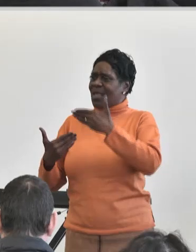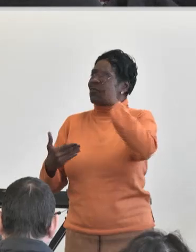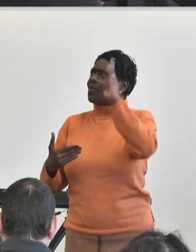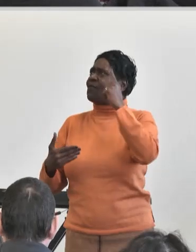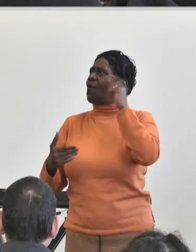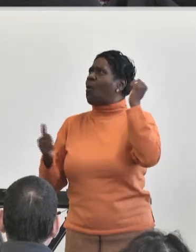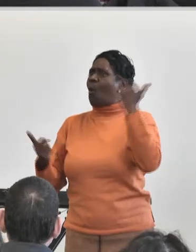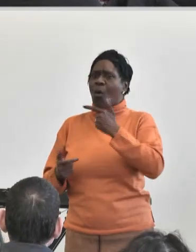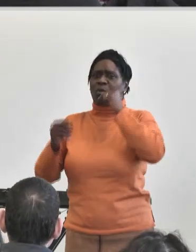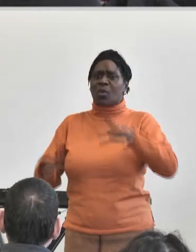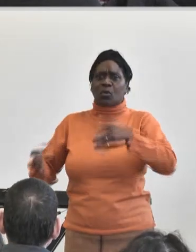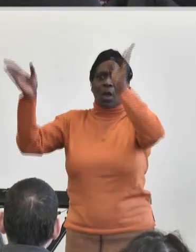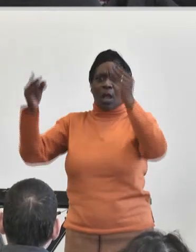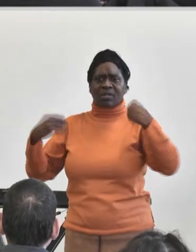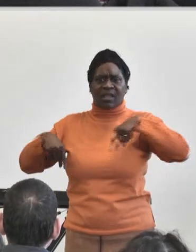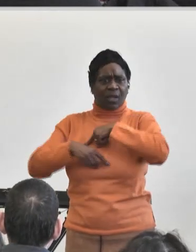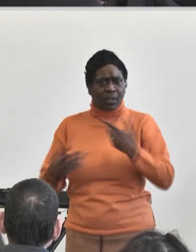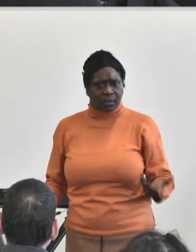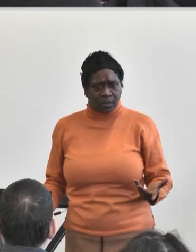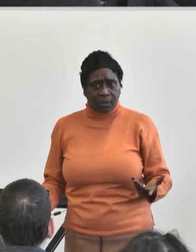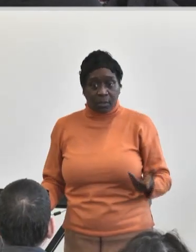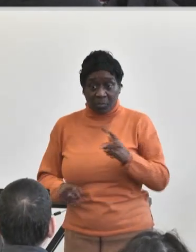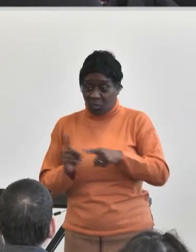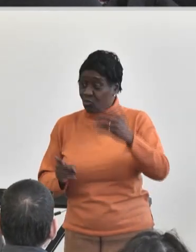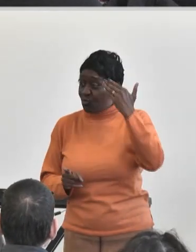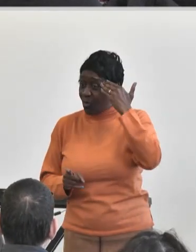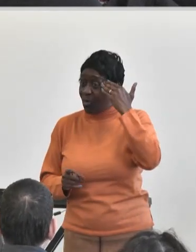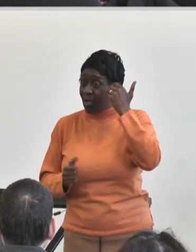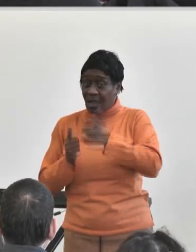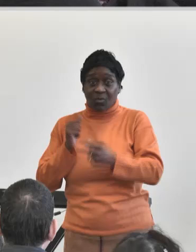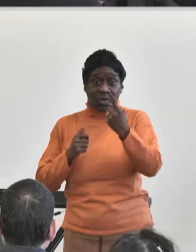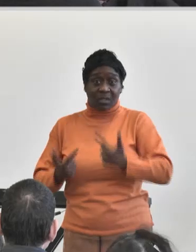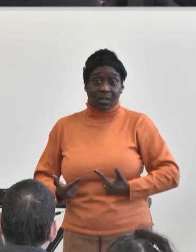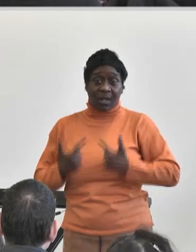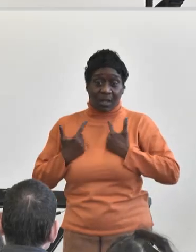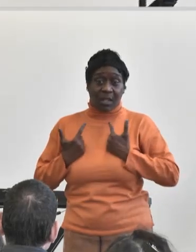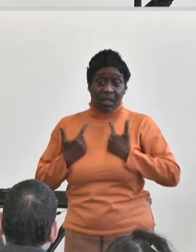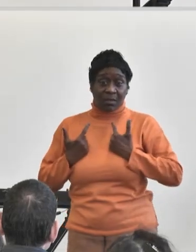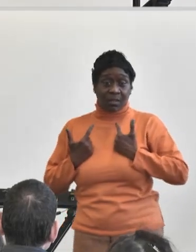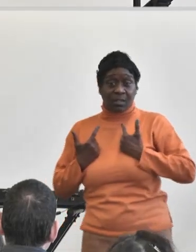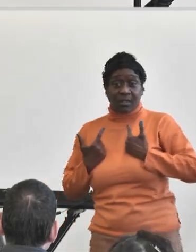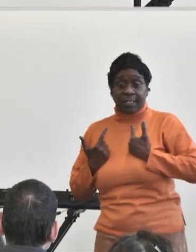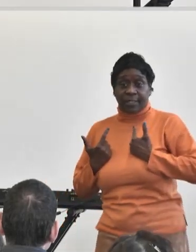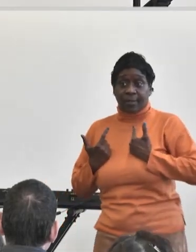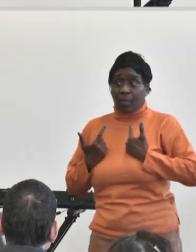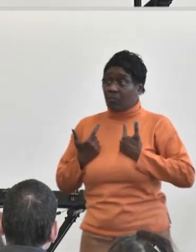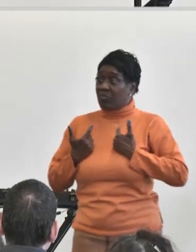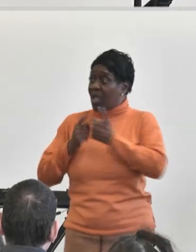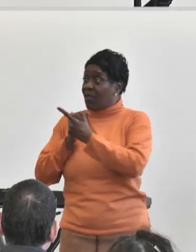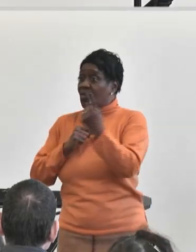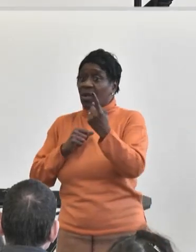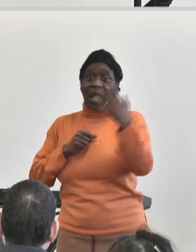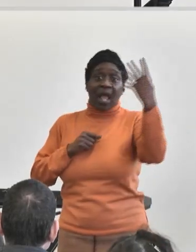brings. Entonces yo le doy gracias al Señor por cada milagro que trae. But did you know that everybody in our lives, o sea, que todos en sus vidas, and even everybody